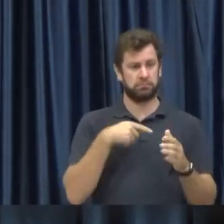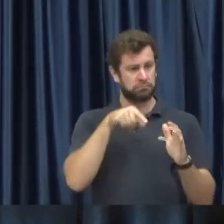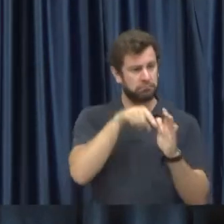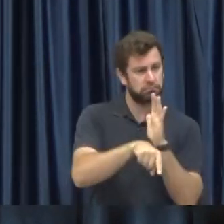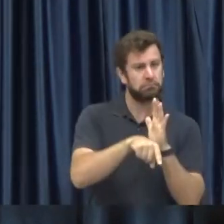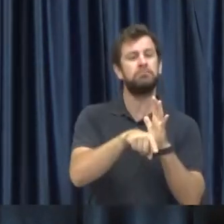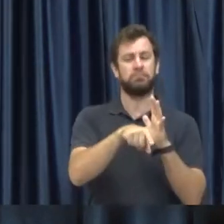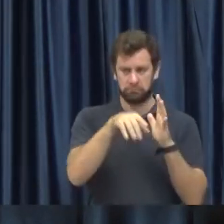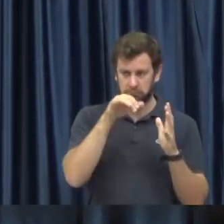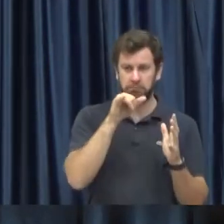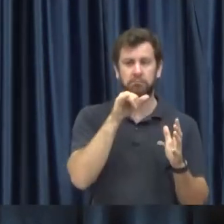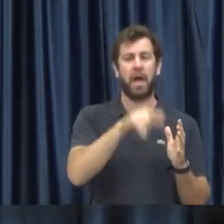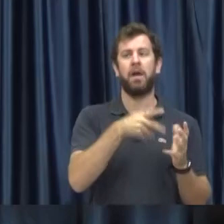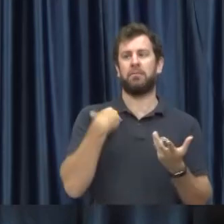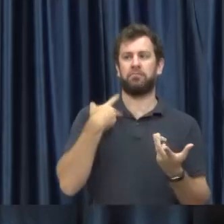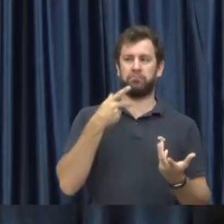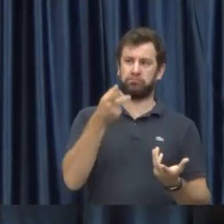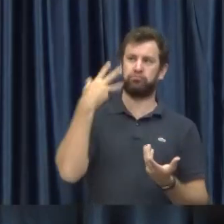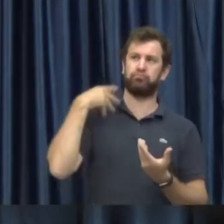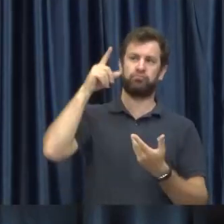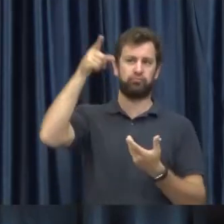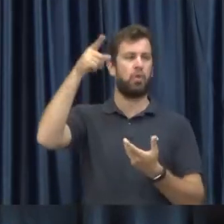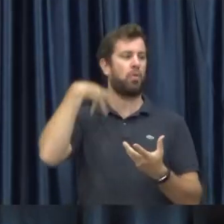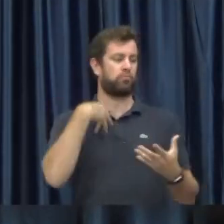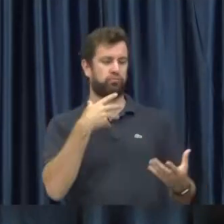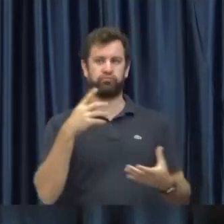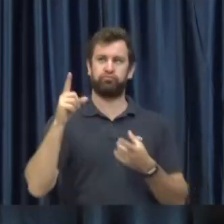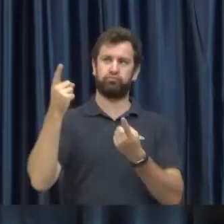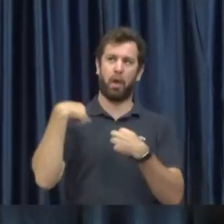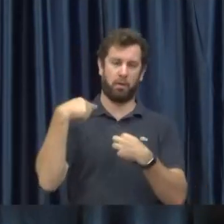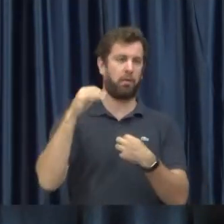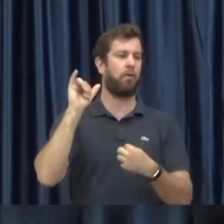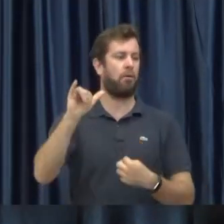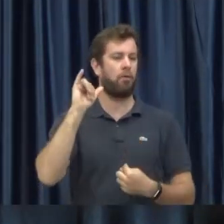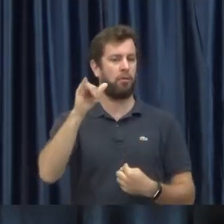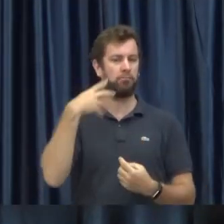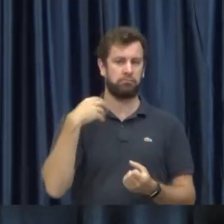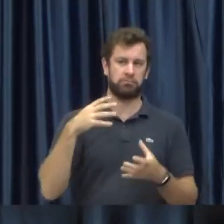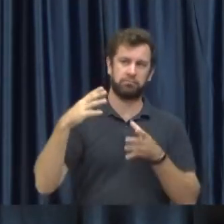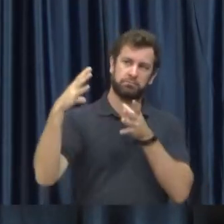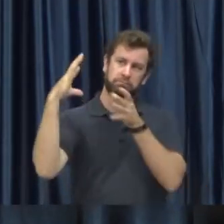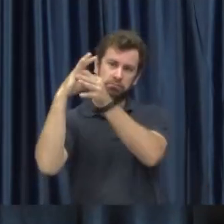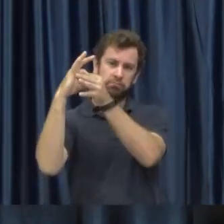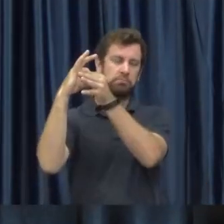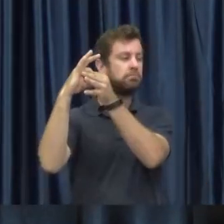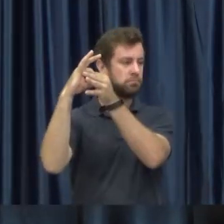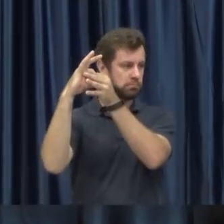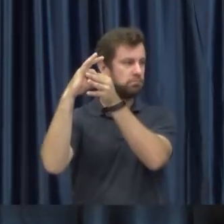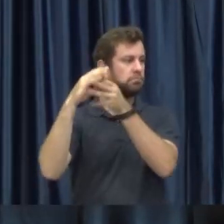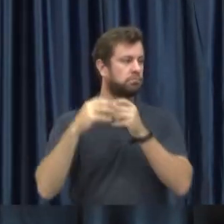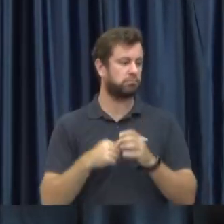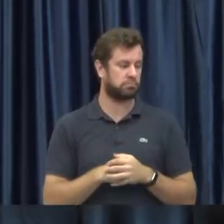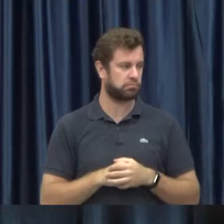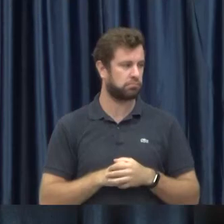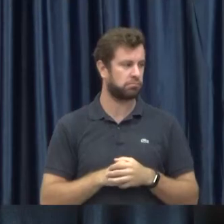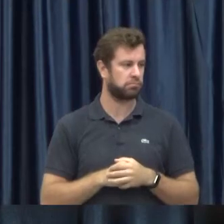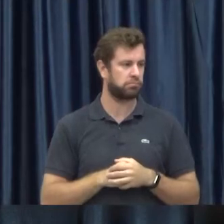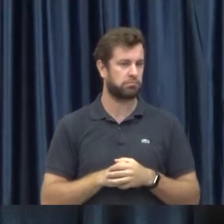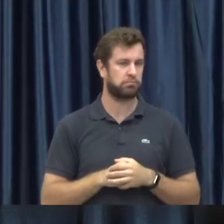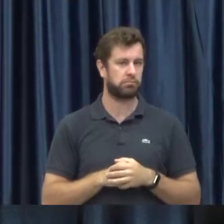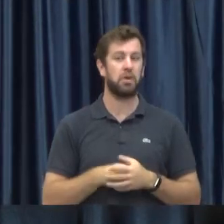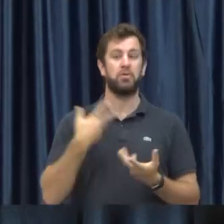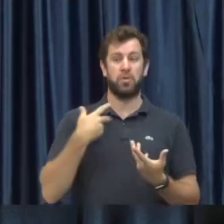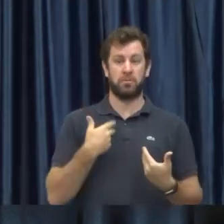here we have clearly spelled out to us in divine language that the essence of the sacrifice in